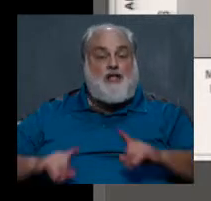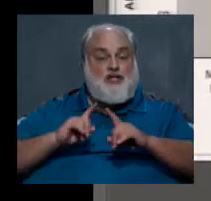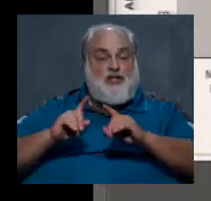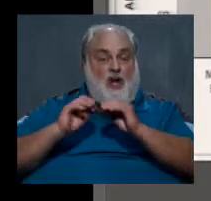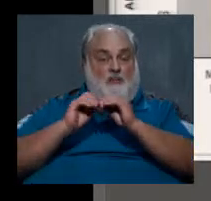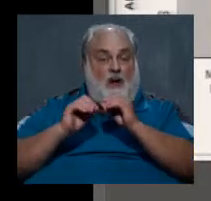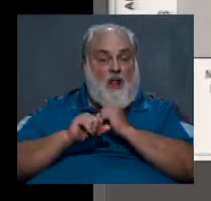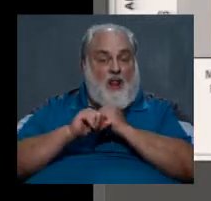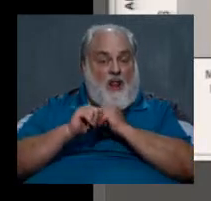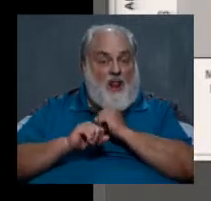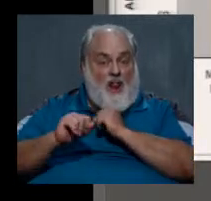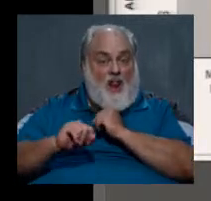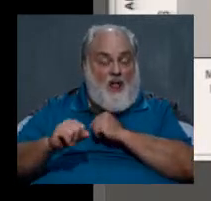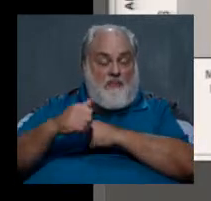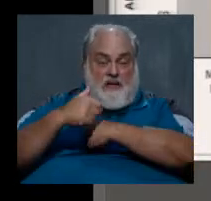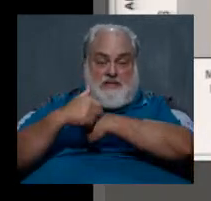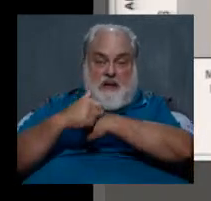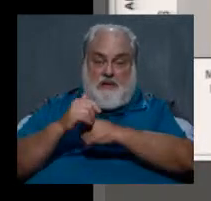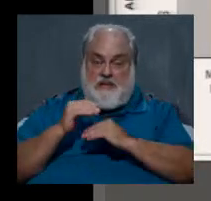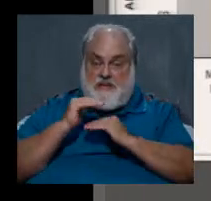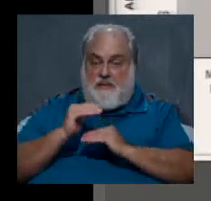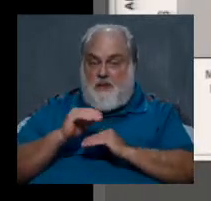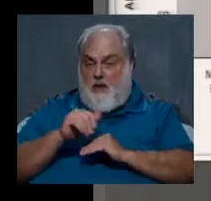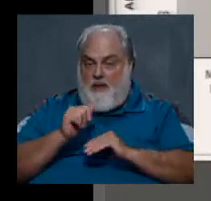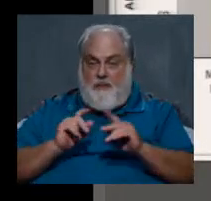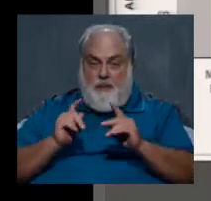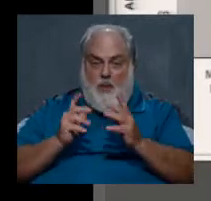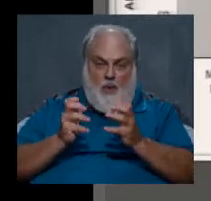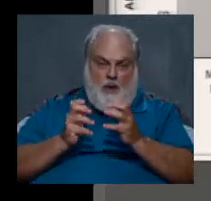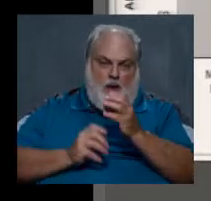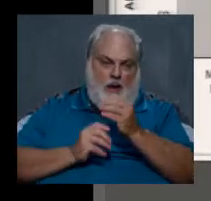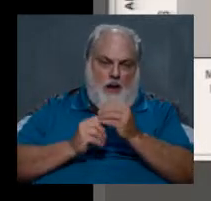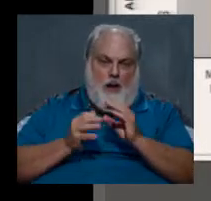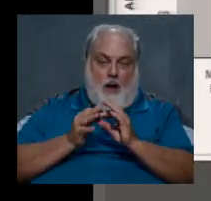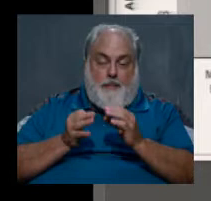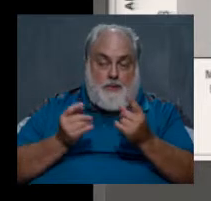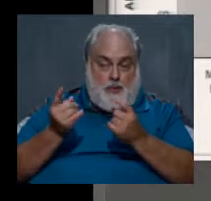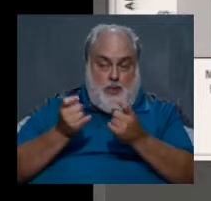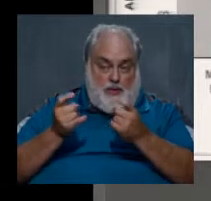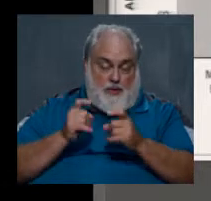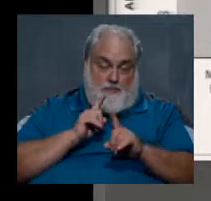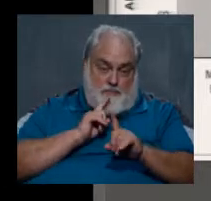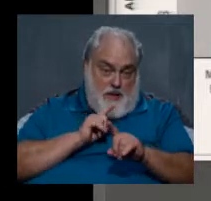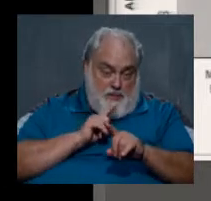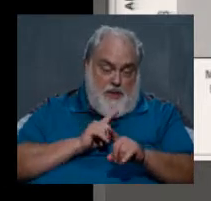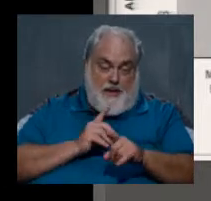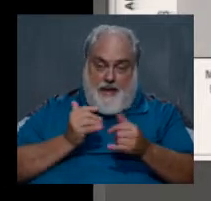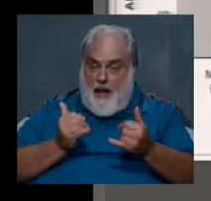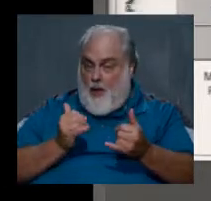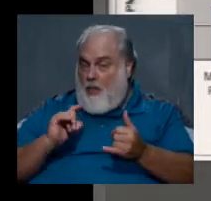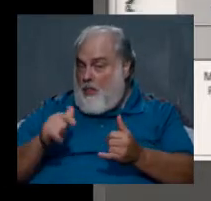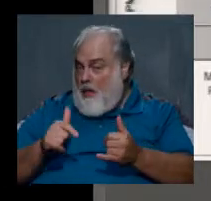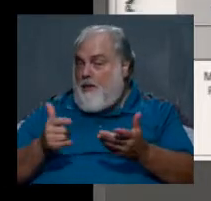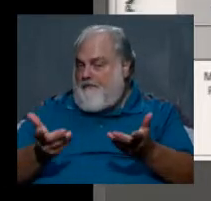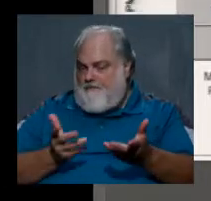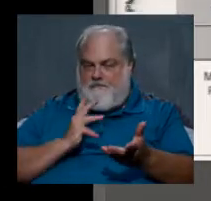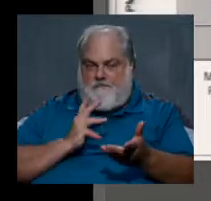we are somewhat limited on time and there are others that want to speak. I'd be glad to answer any questions now or later, should there be